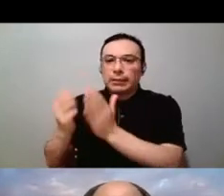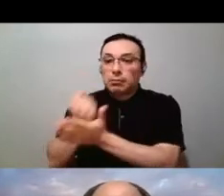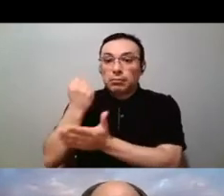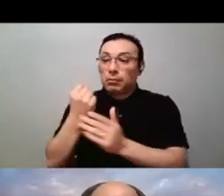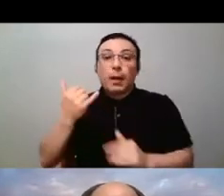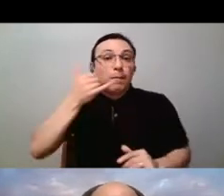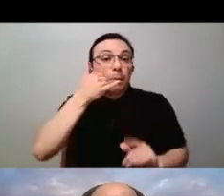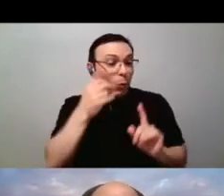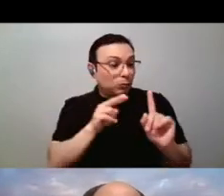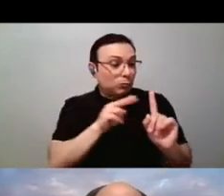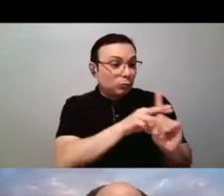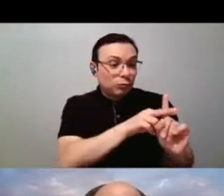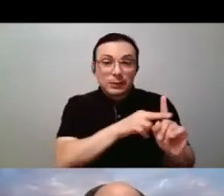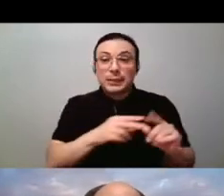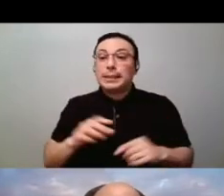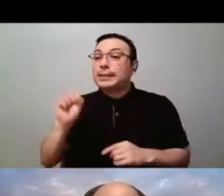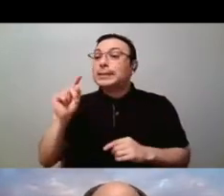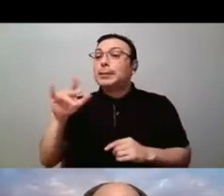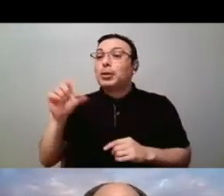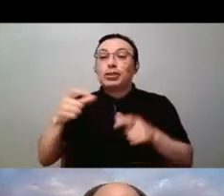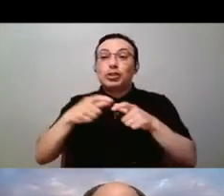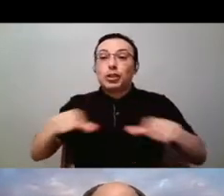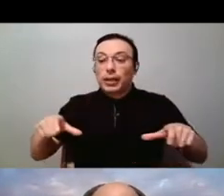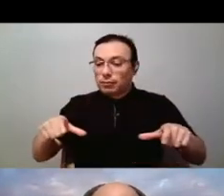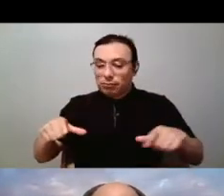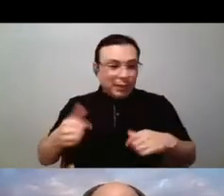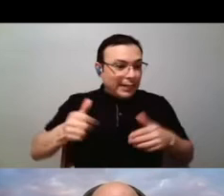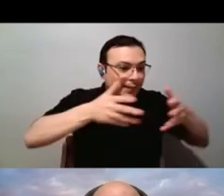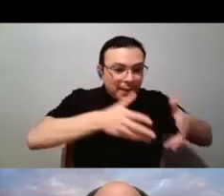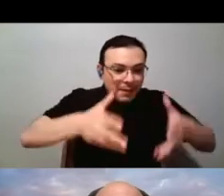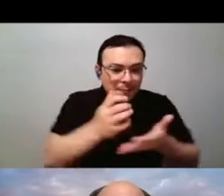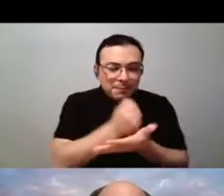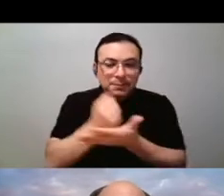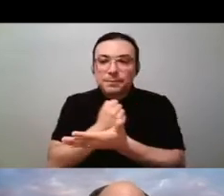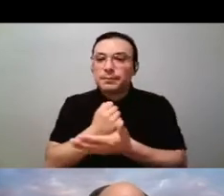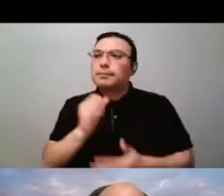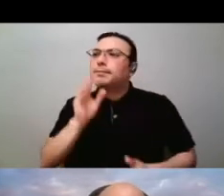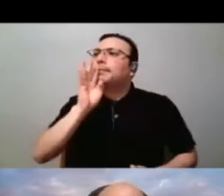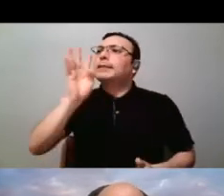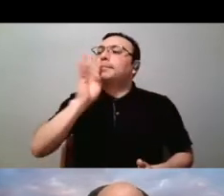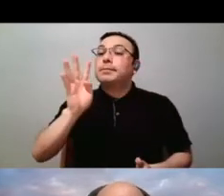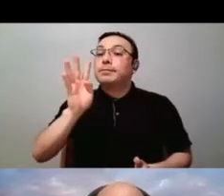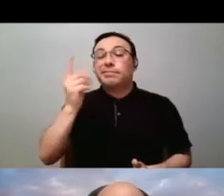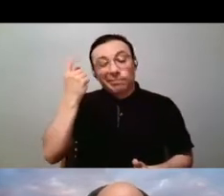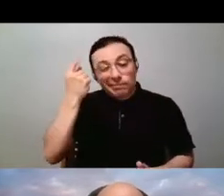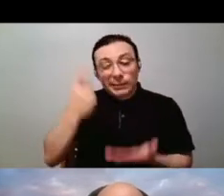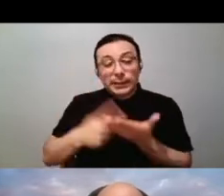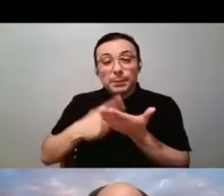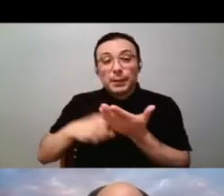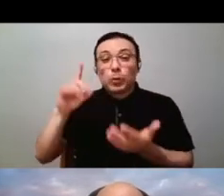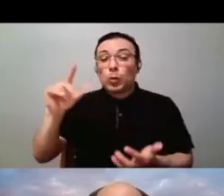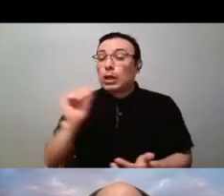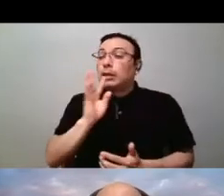stimulus checks, leftovers, voice. A doula can lose their voice, happily hoarse